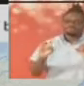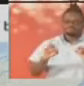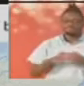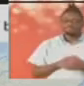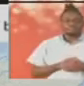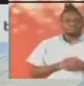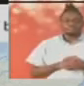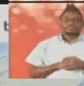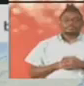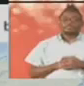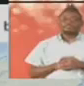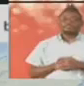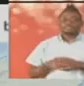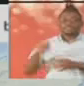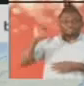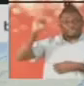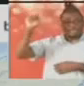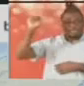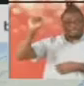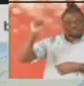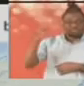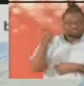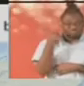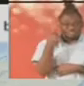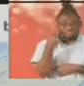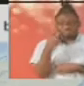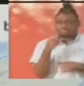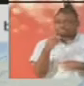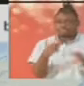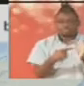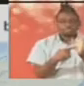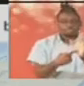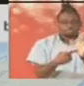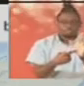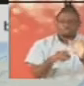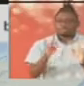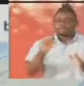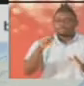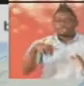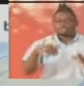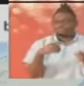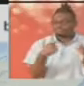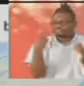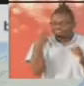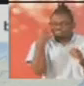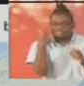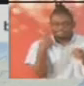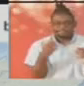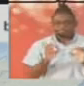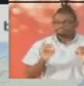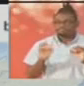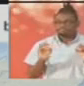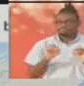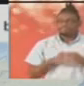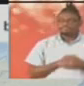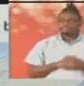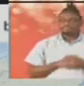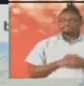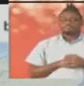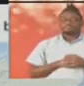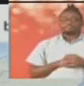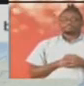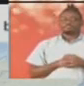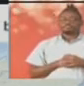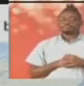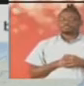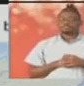not be represented on this particular map, or these maps, I should say. Now, looking at this heat map, as we take a look at